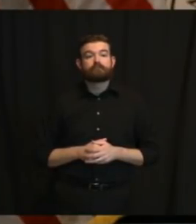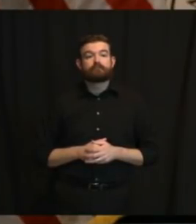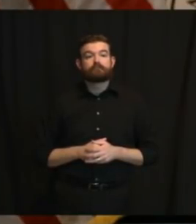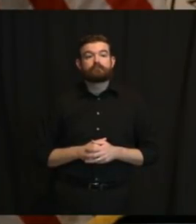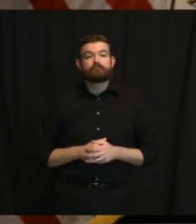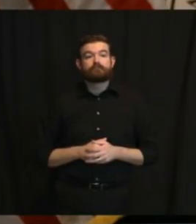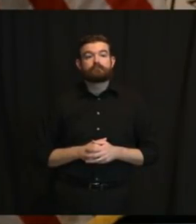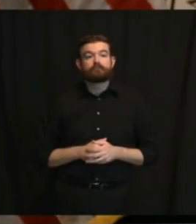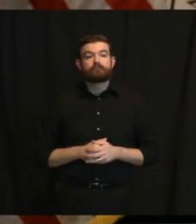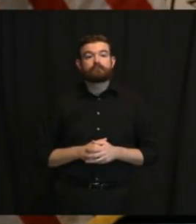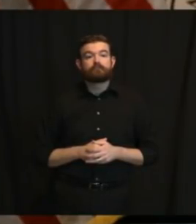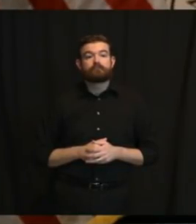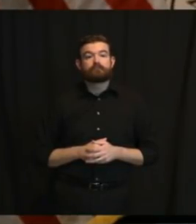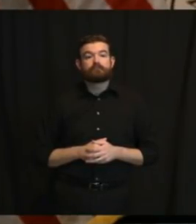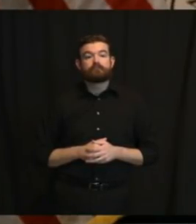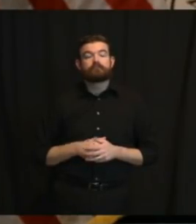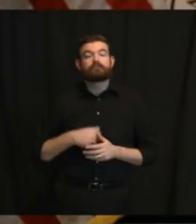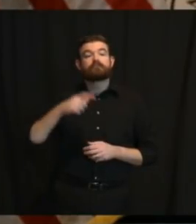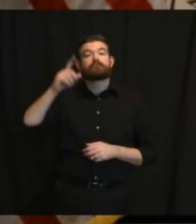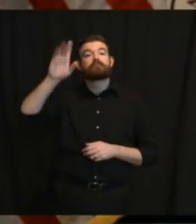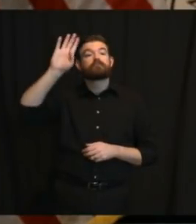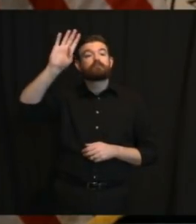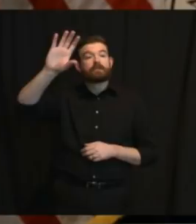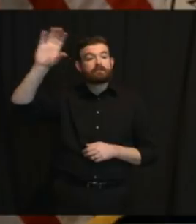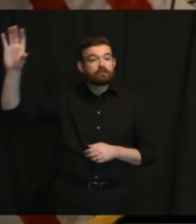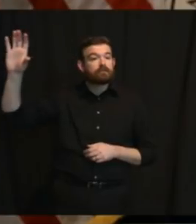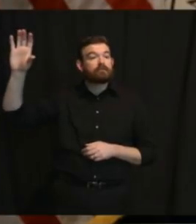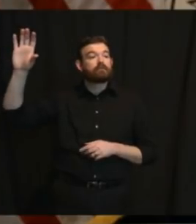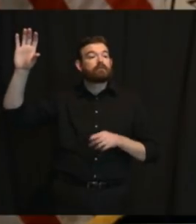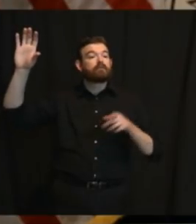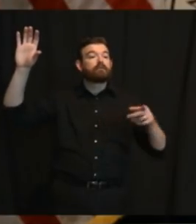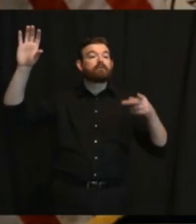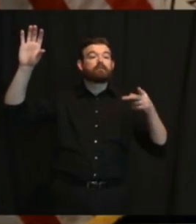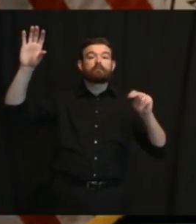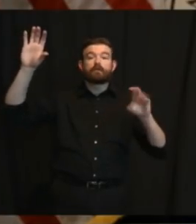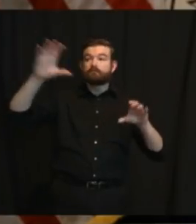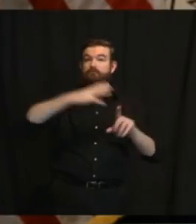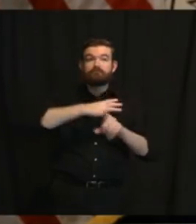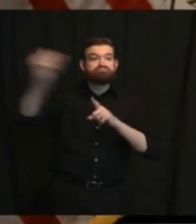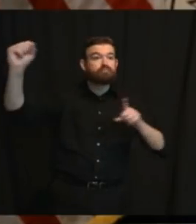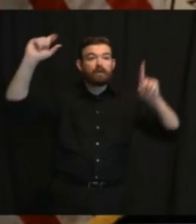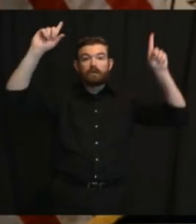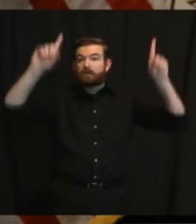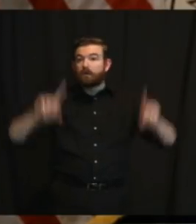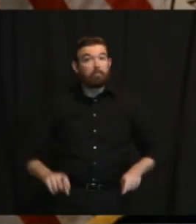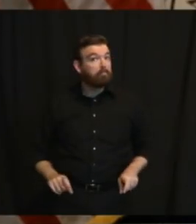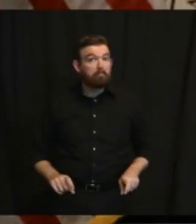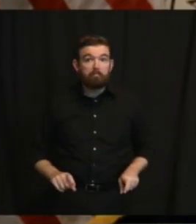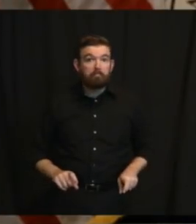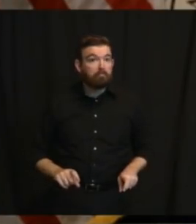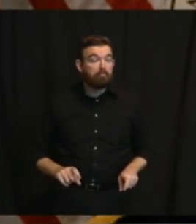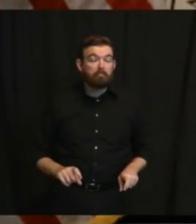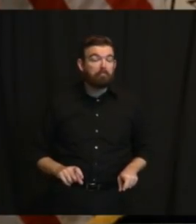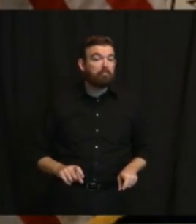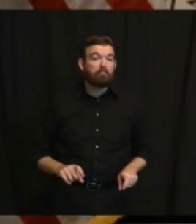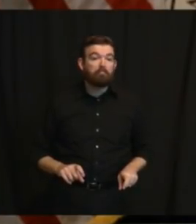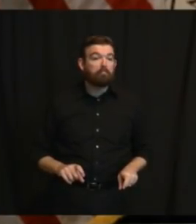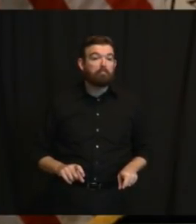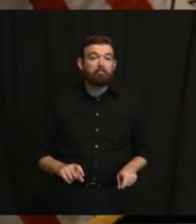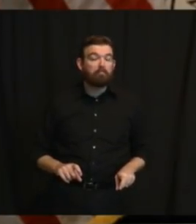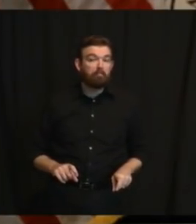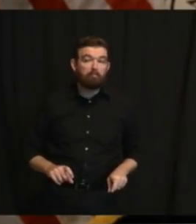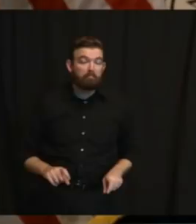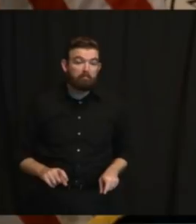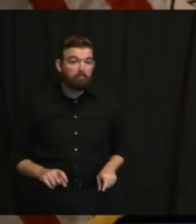Community. And so this is a chance for us to dip our toe in the water. And I think you heard me say this, so